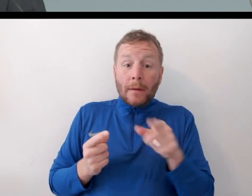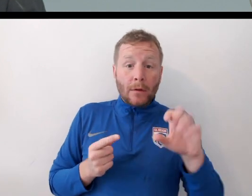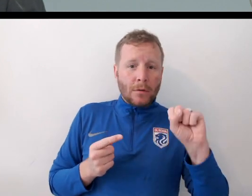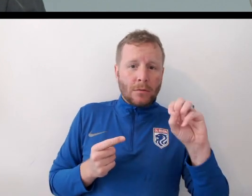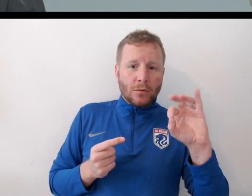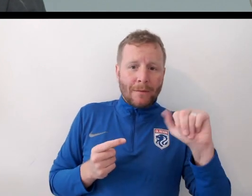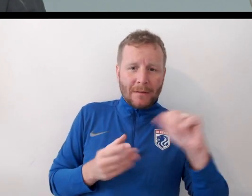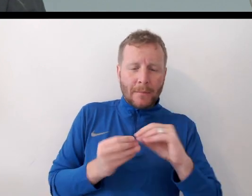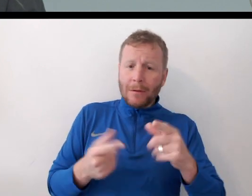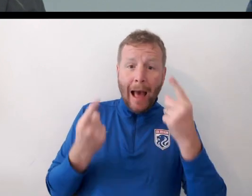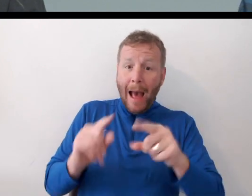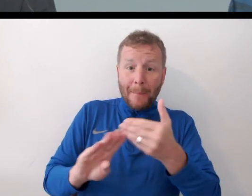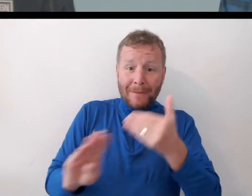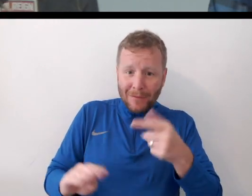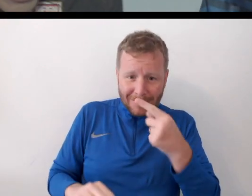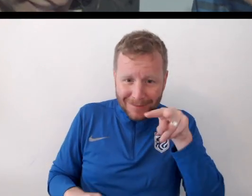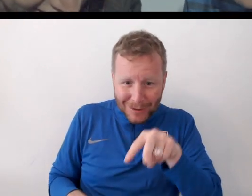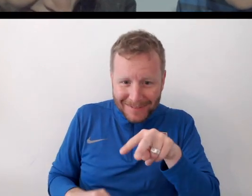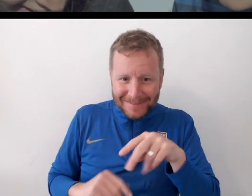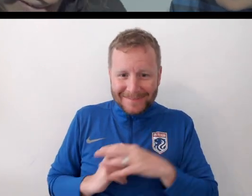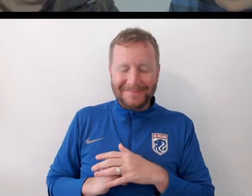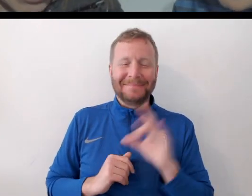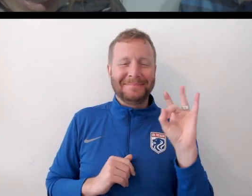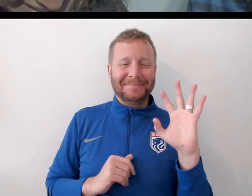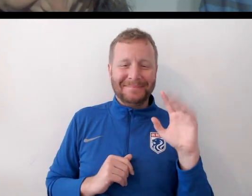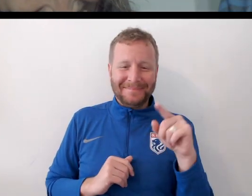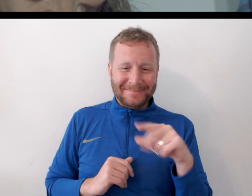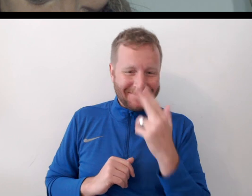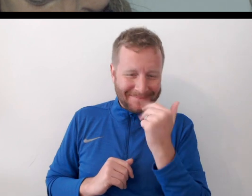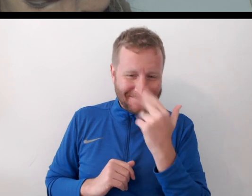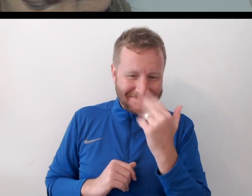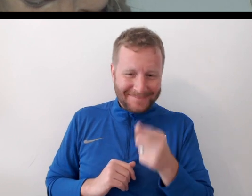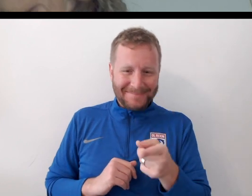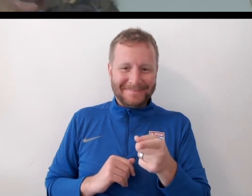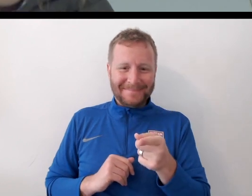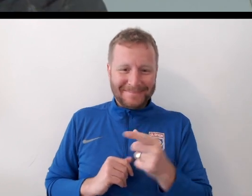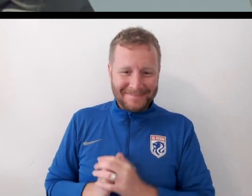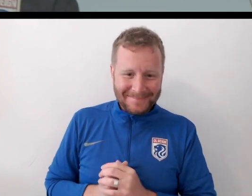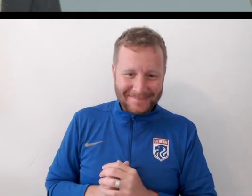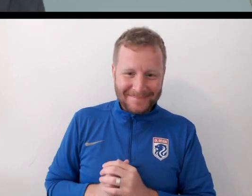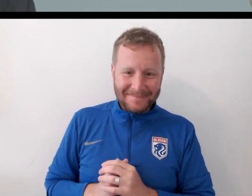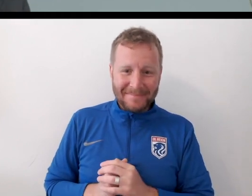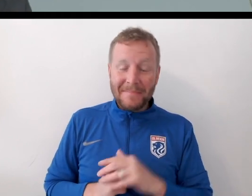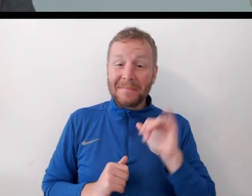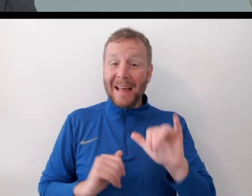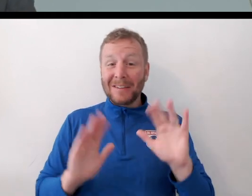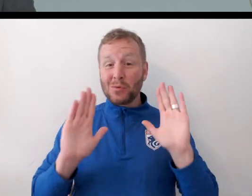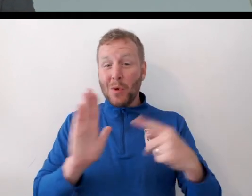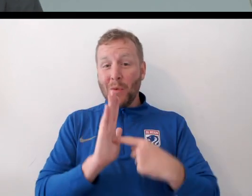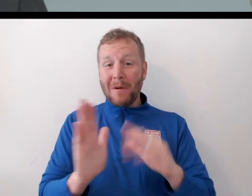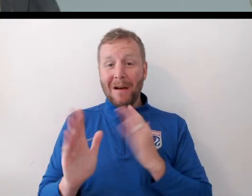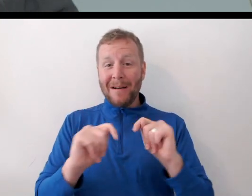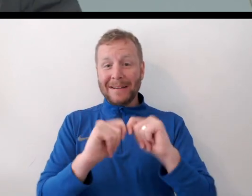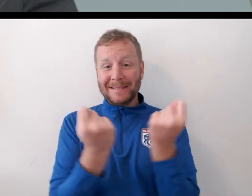right before. Can I see it? Oh my God, that's so funny. I mean, that's just like a great